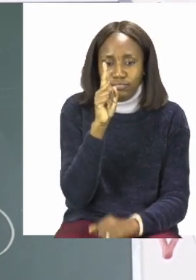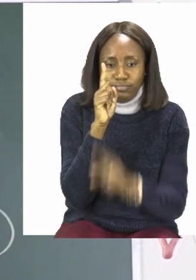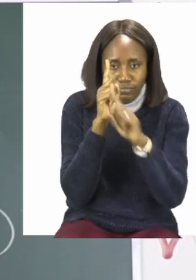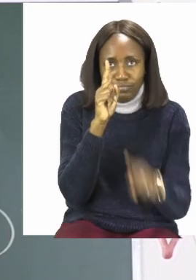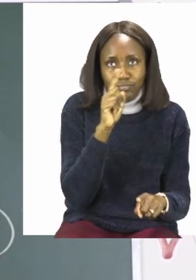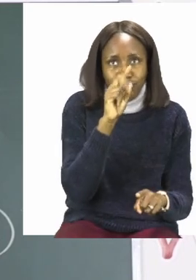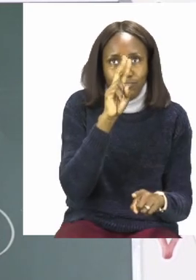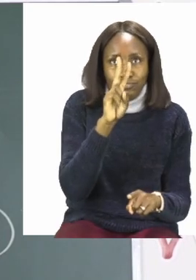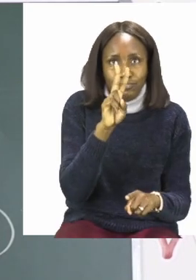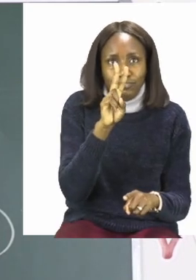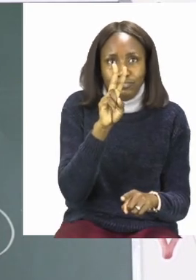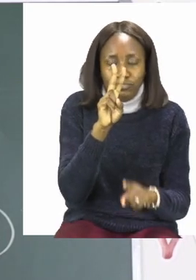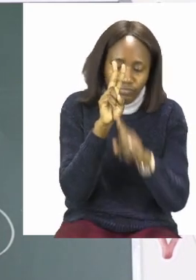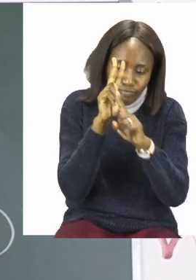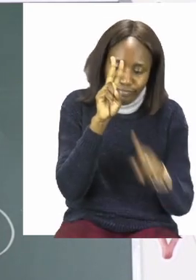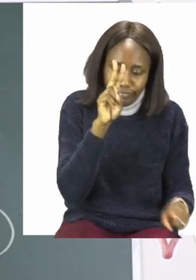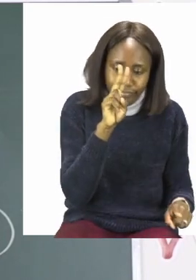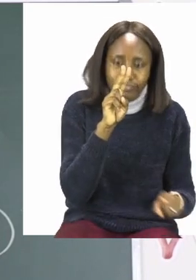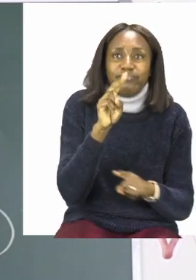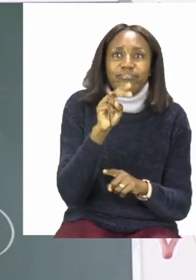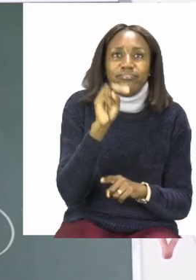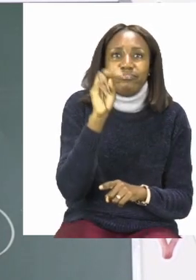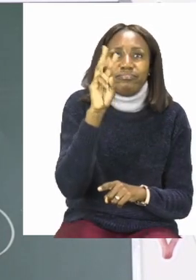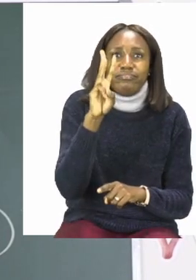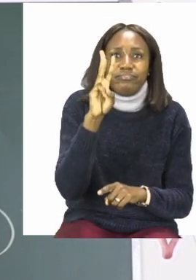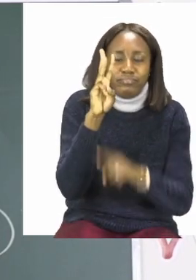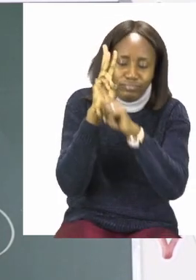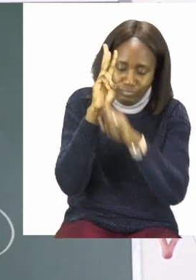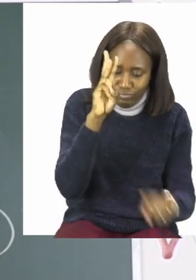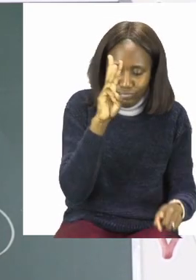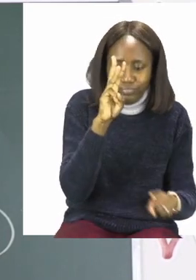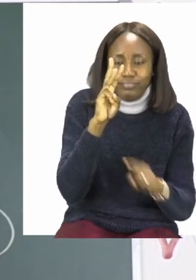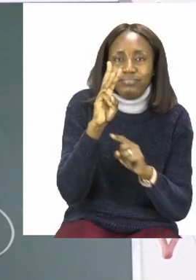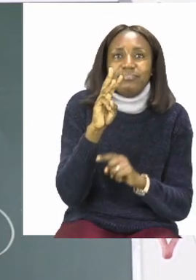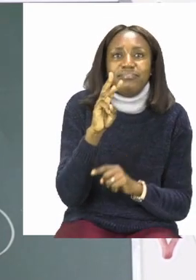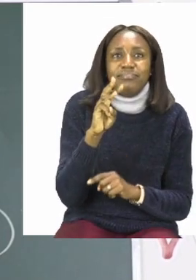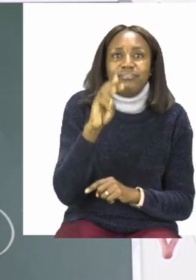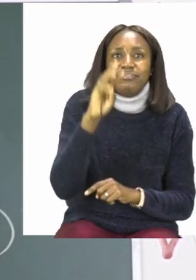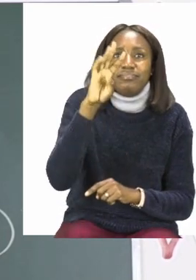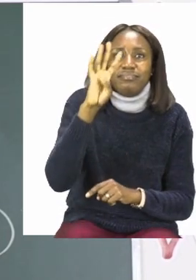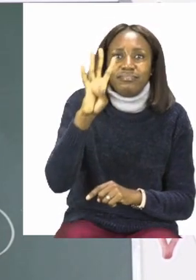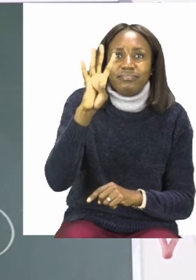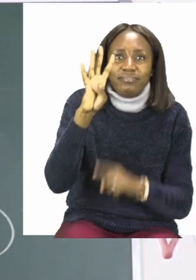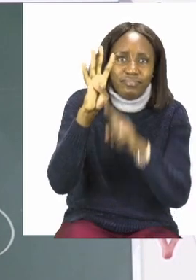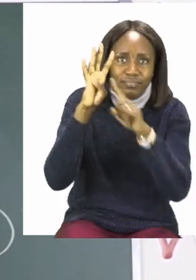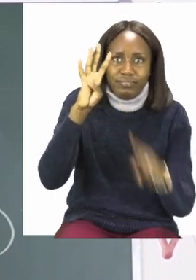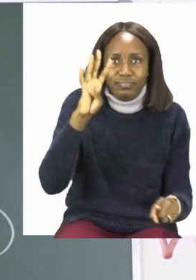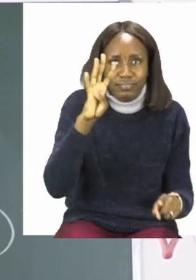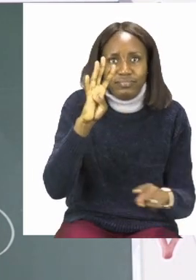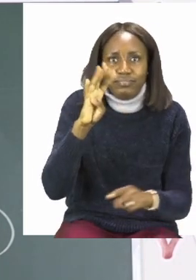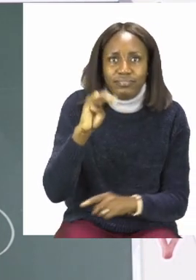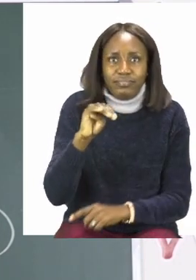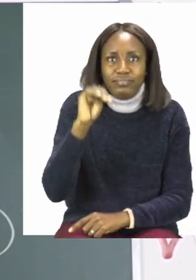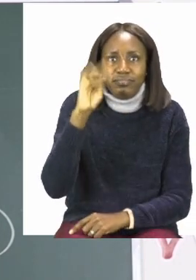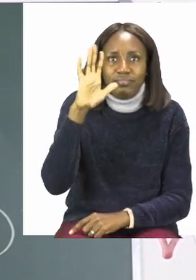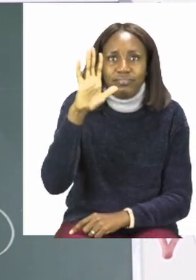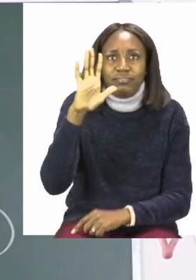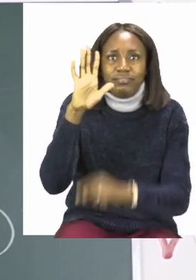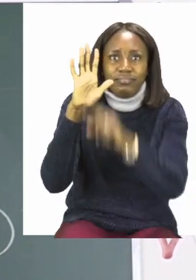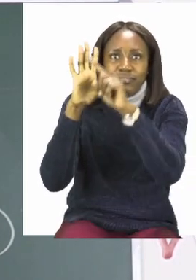1, 2, 3, 4,